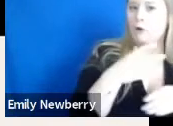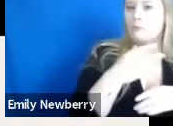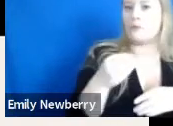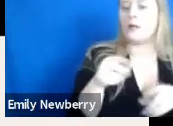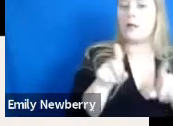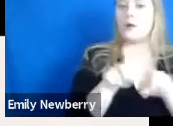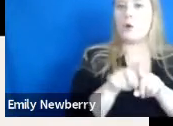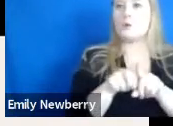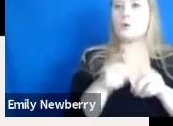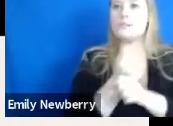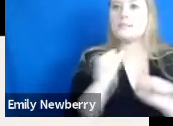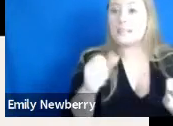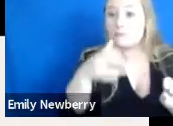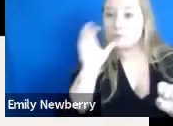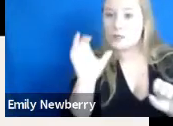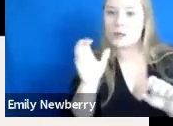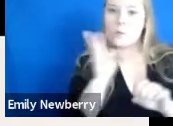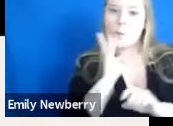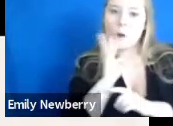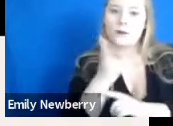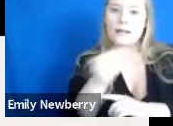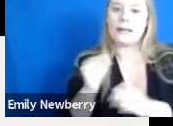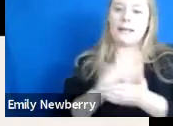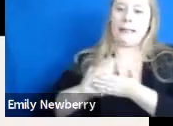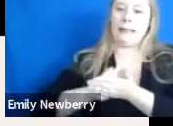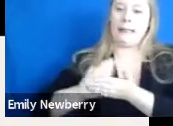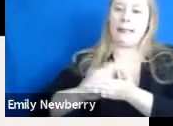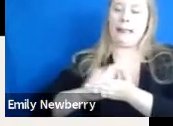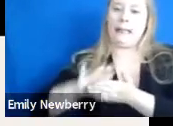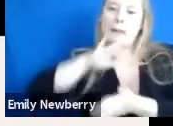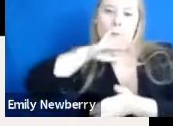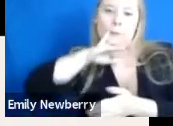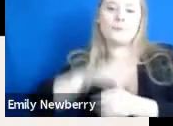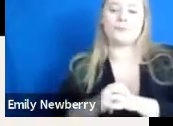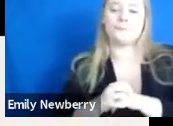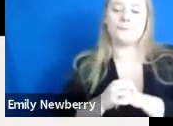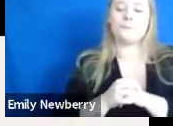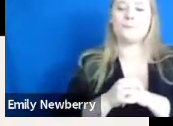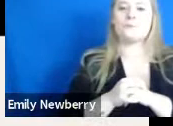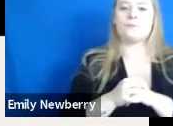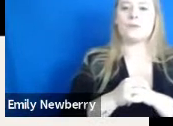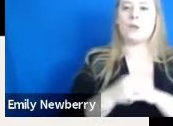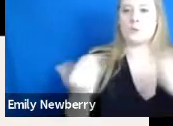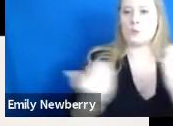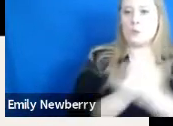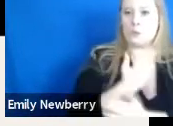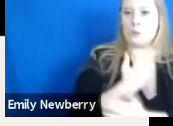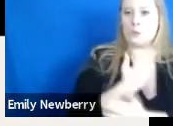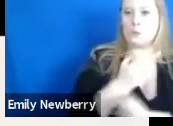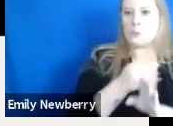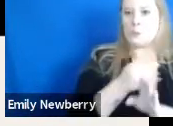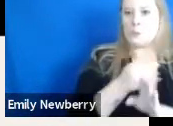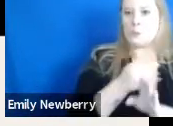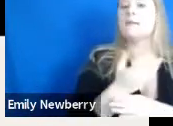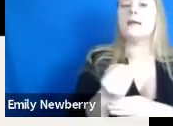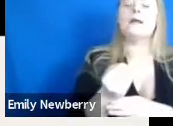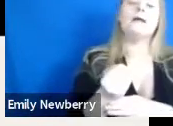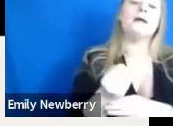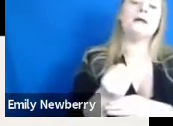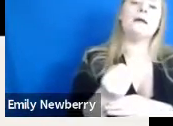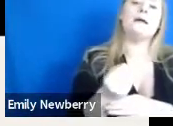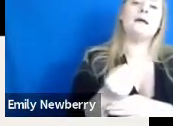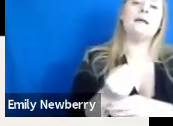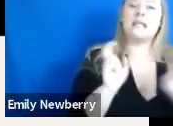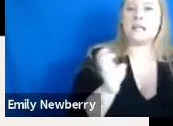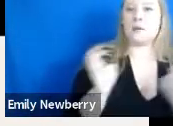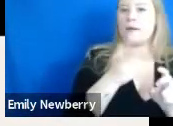water service and cleanup of soil and water pollution. He's also launched new initiatives, including narrative and numerical standards